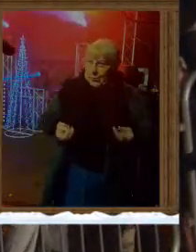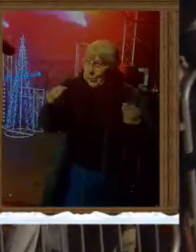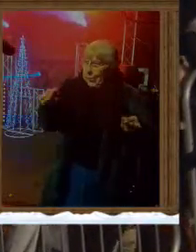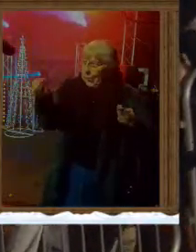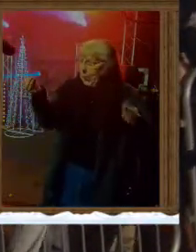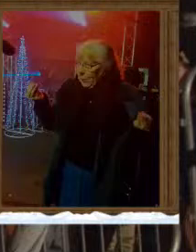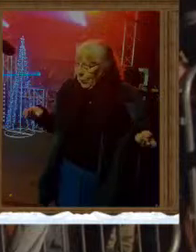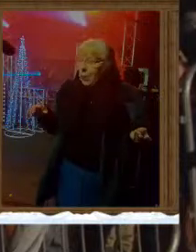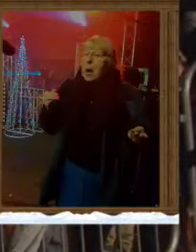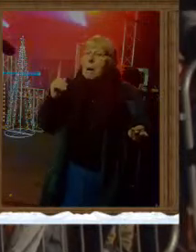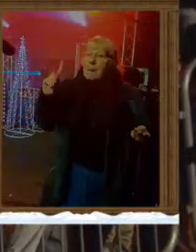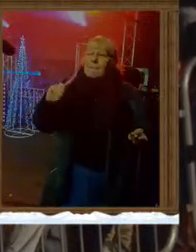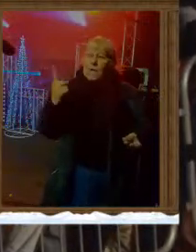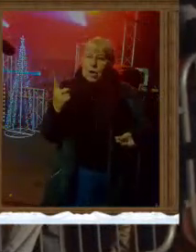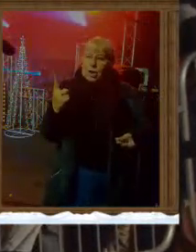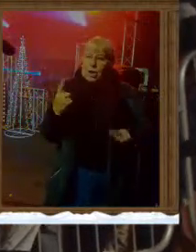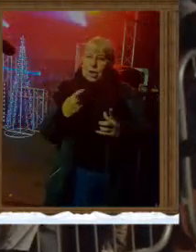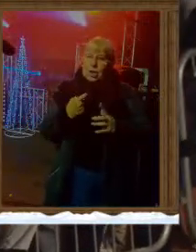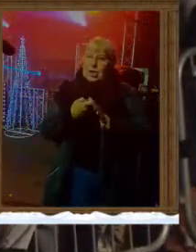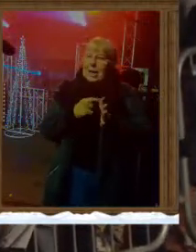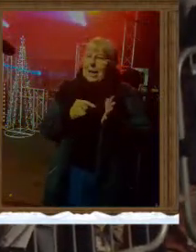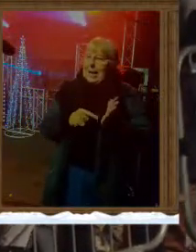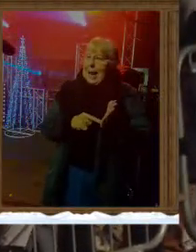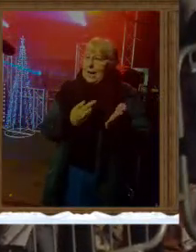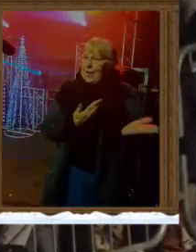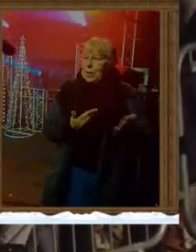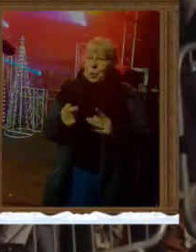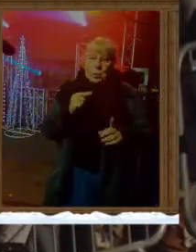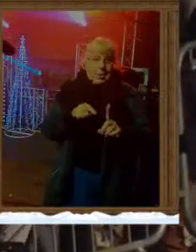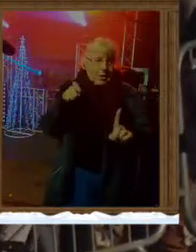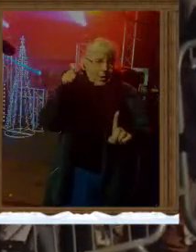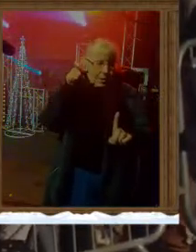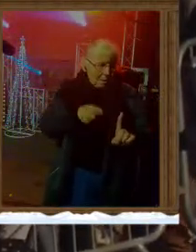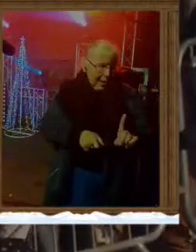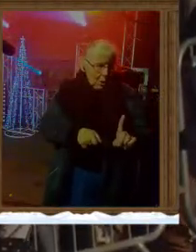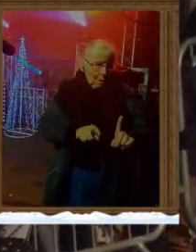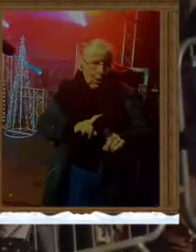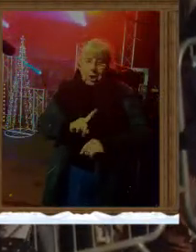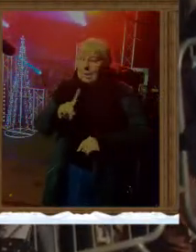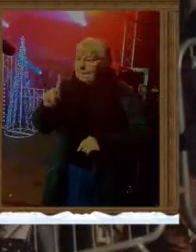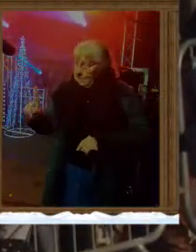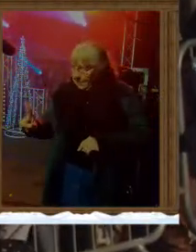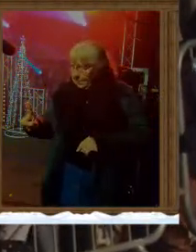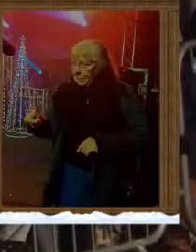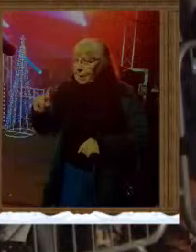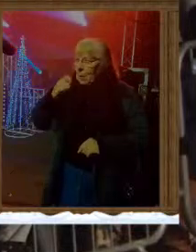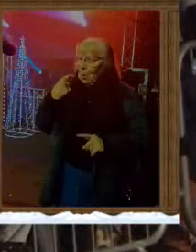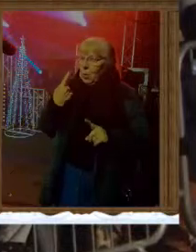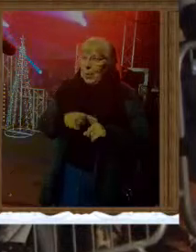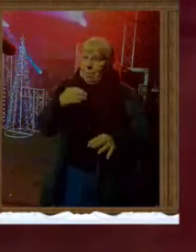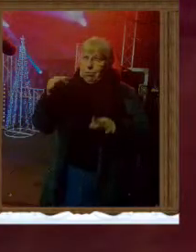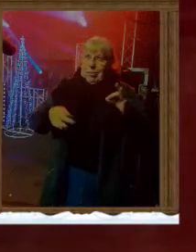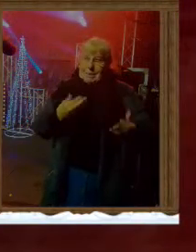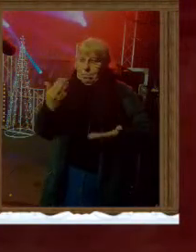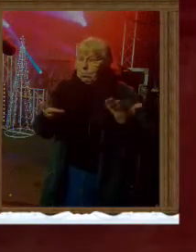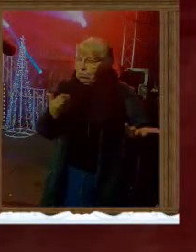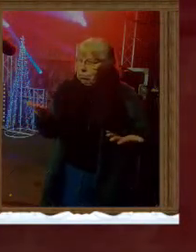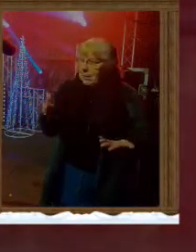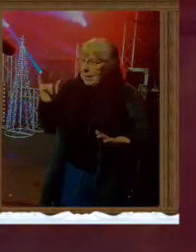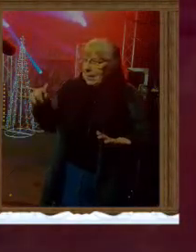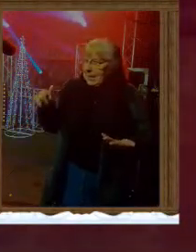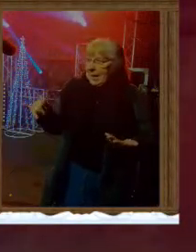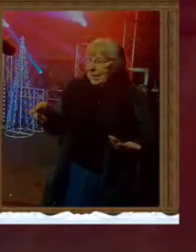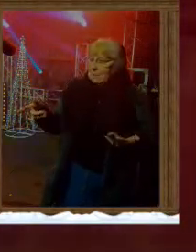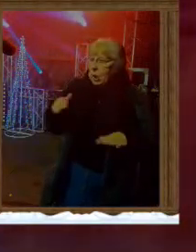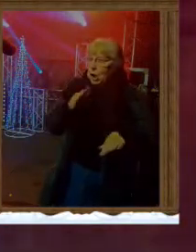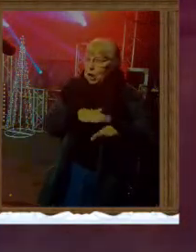And before we do that, though, Kat is going to introduce somebody very special to the stage, and then we're going to give away our few quick presents. Yes, because you're trying to get off the